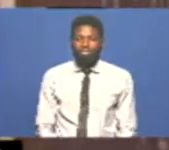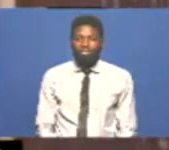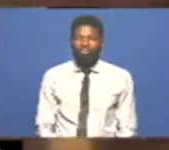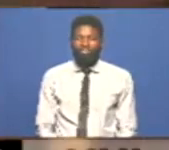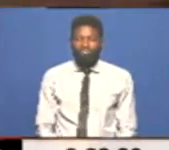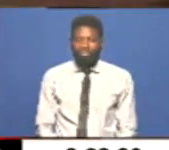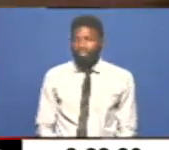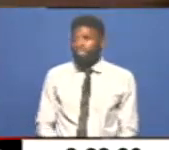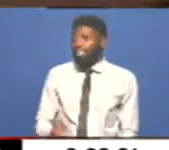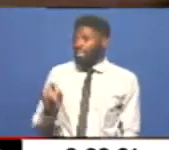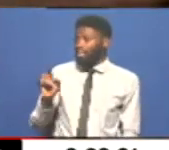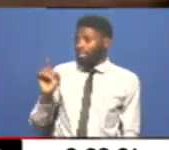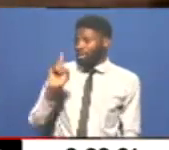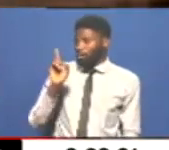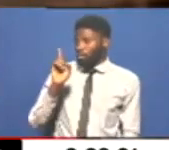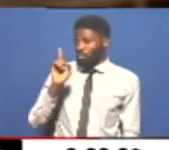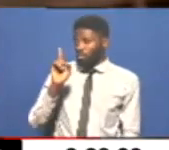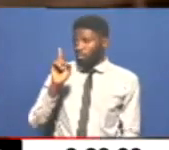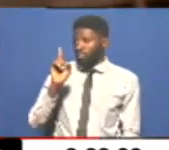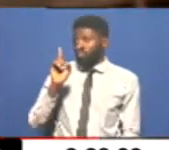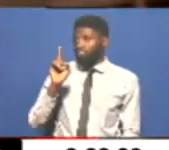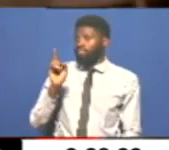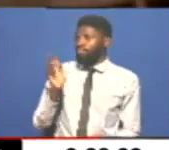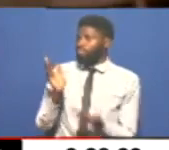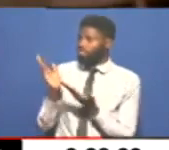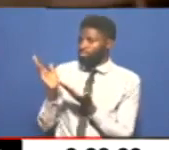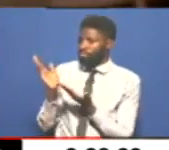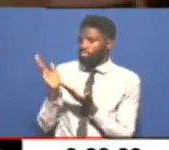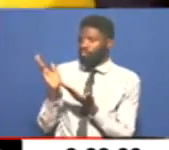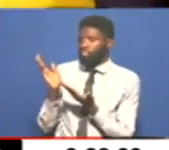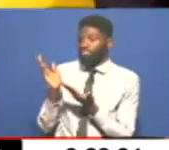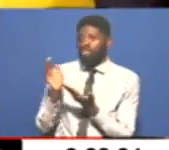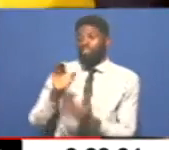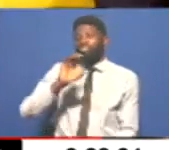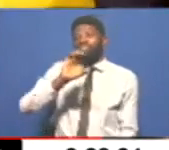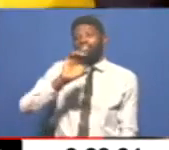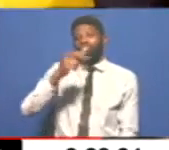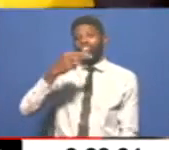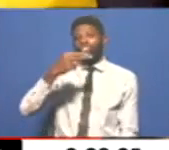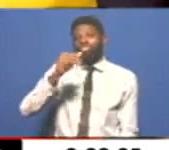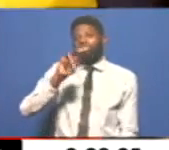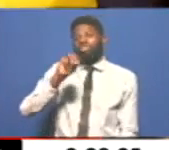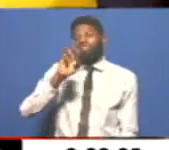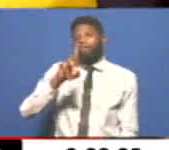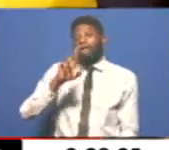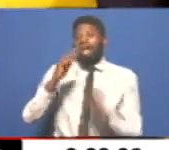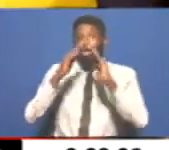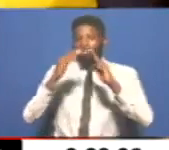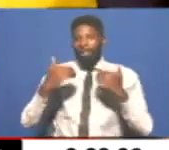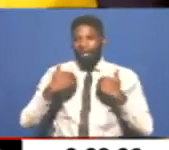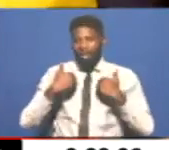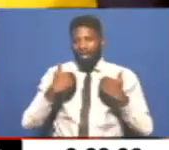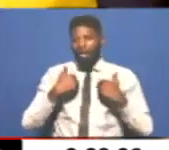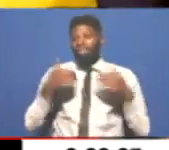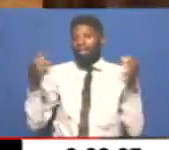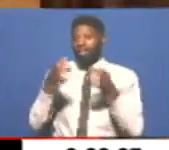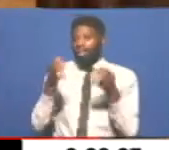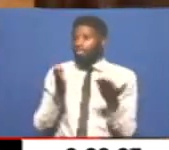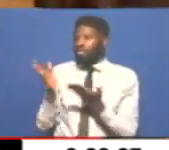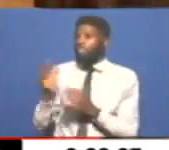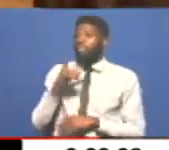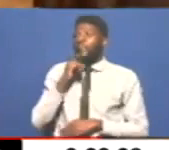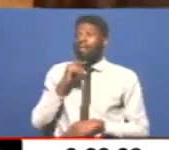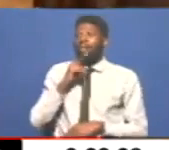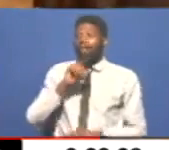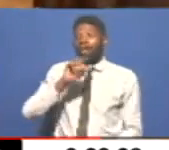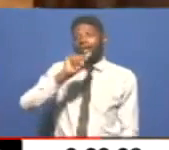Nairobi's Garden Chambers building houses the Ashok Sunny Tailored Limited company. Here, we meet the man behind the name and business, Ashok Sunny,